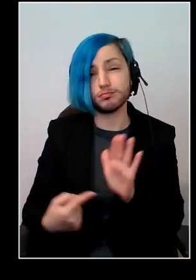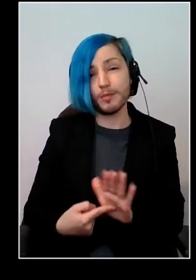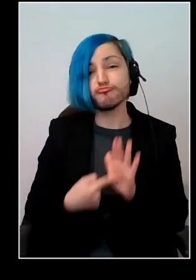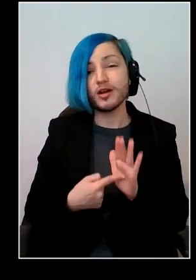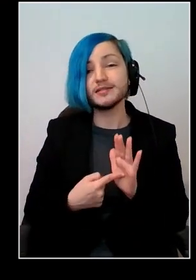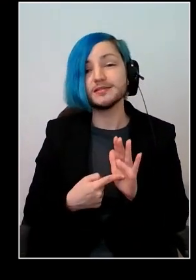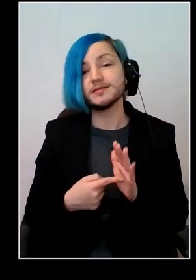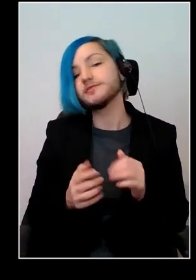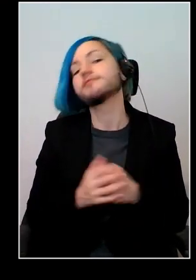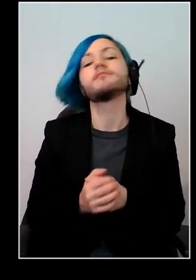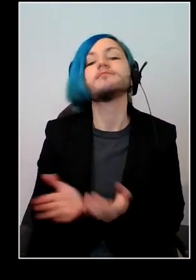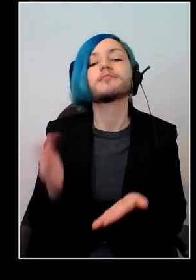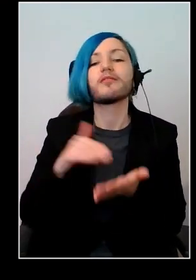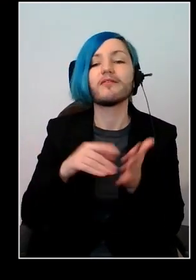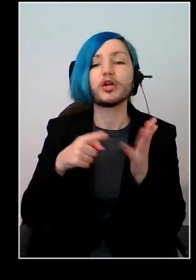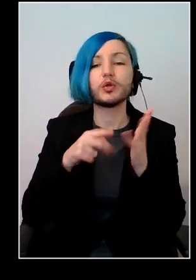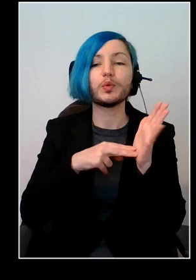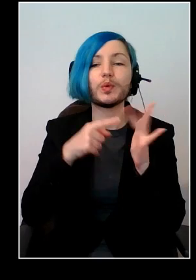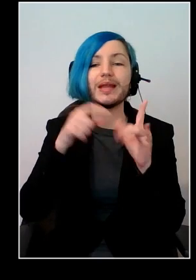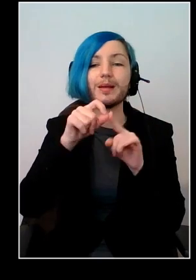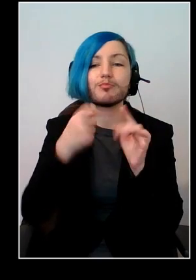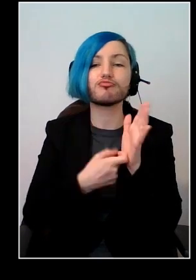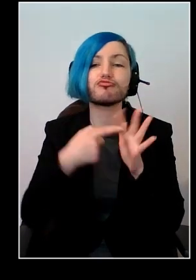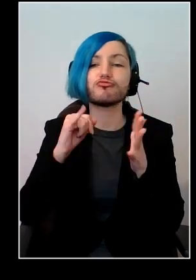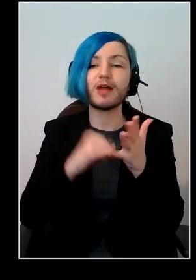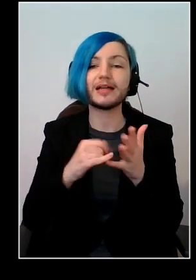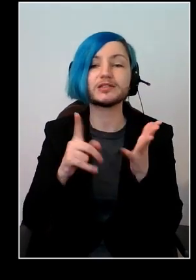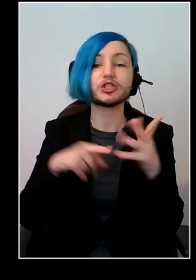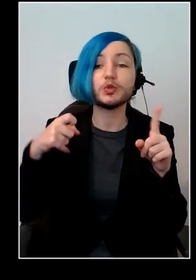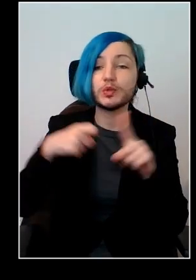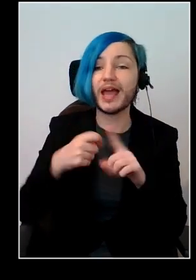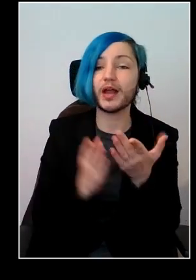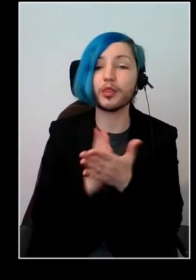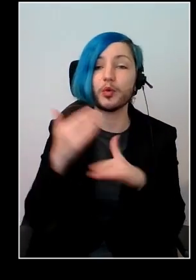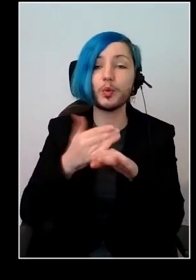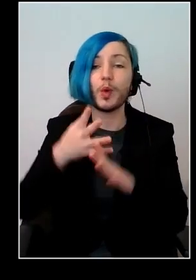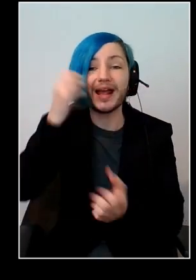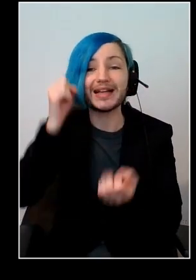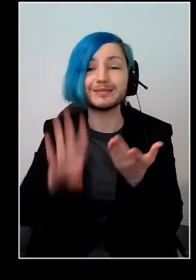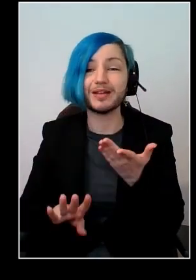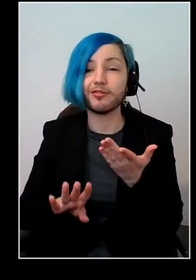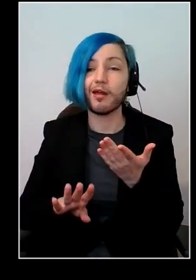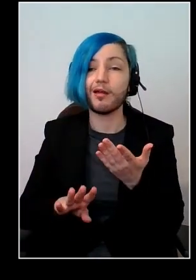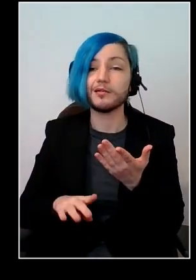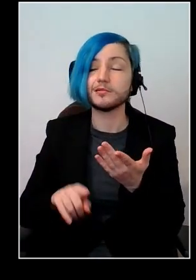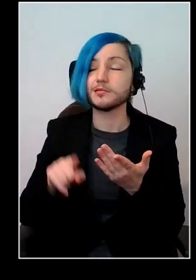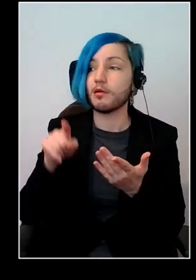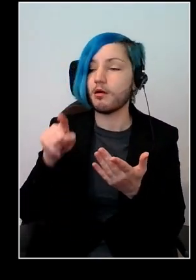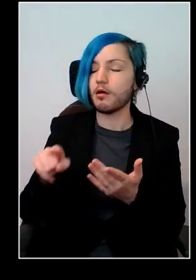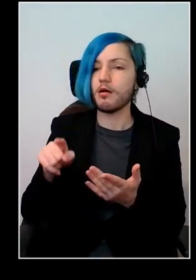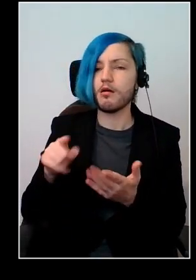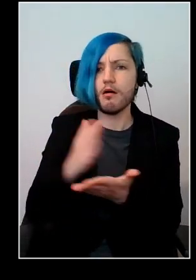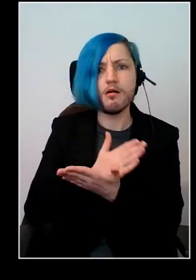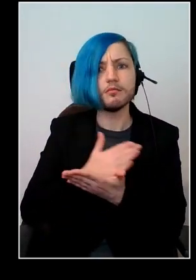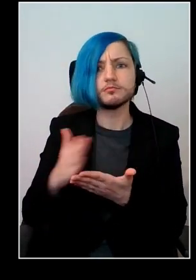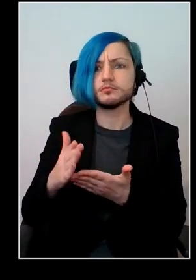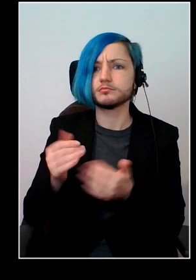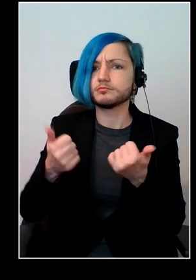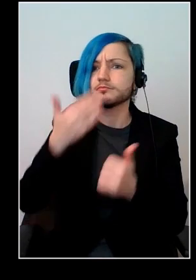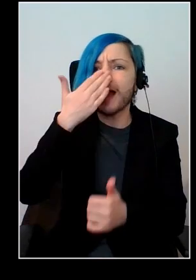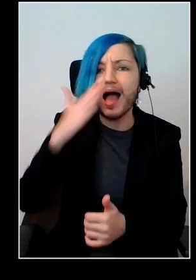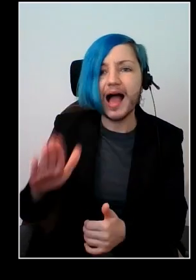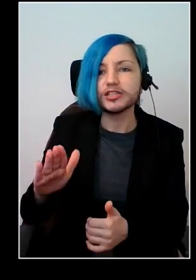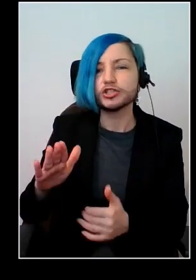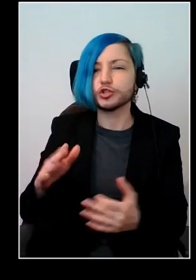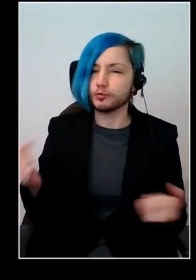Arriving at Unipress UK on work experience, she stood out with a great attitude and drive to